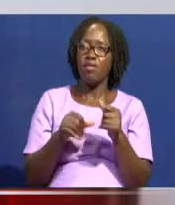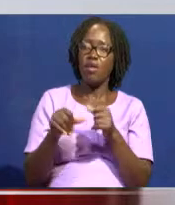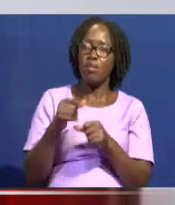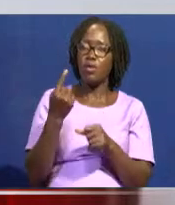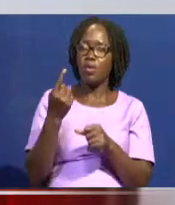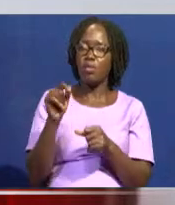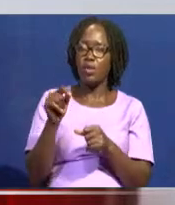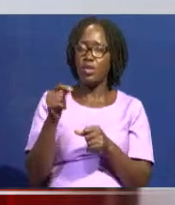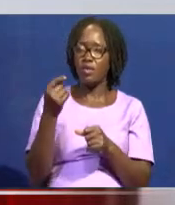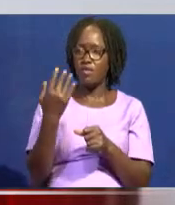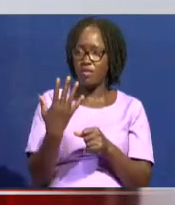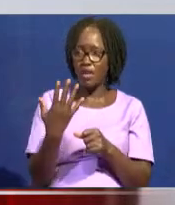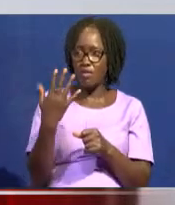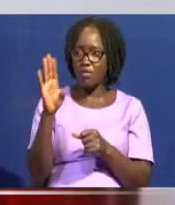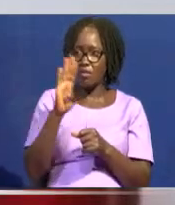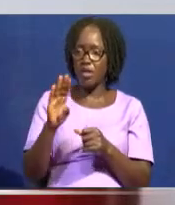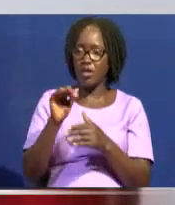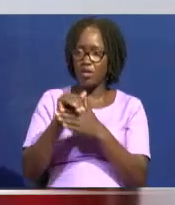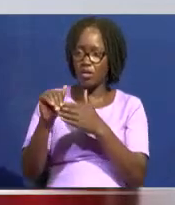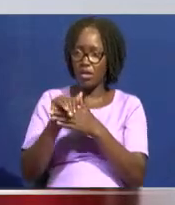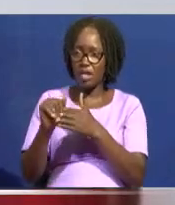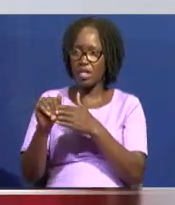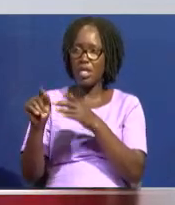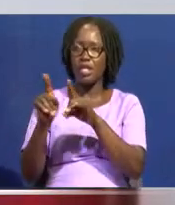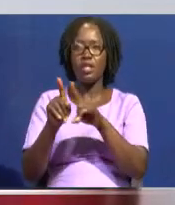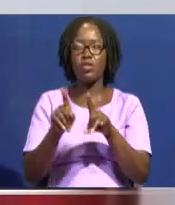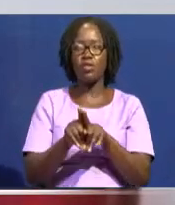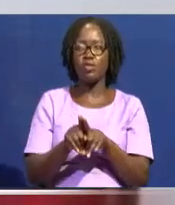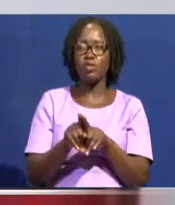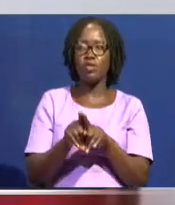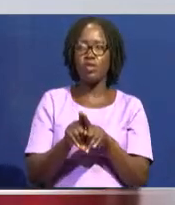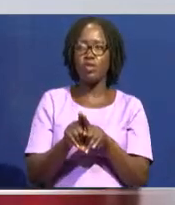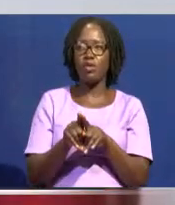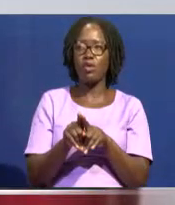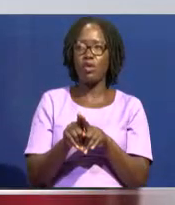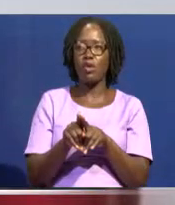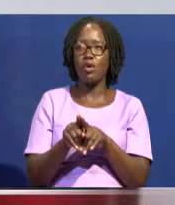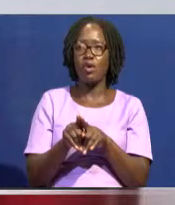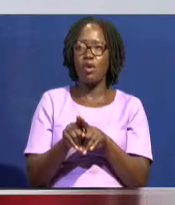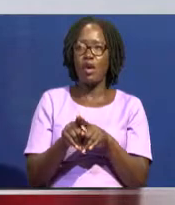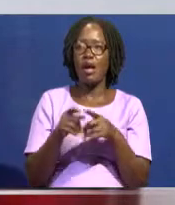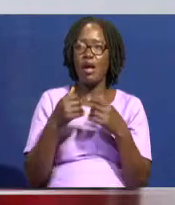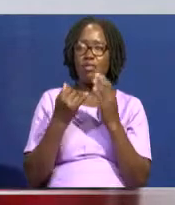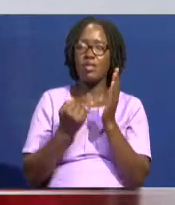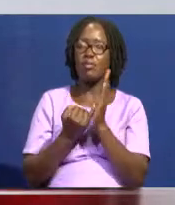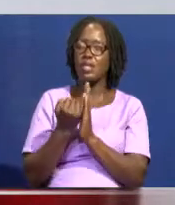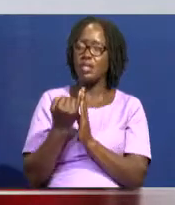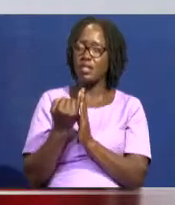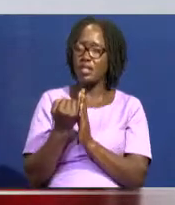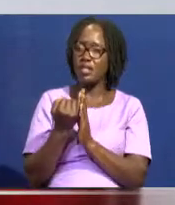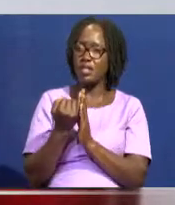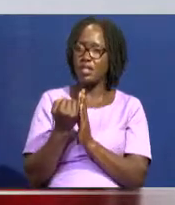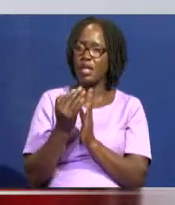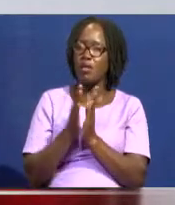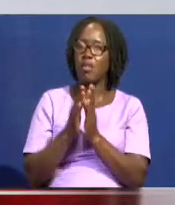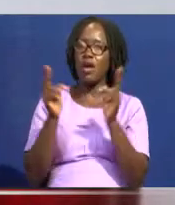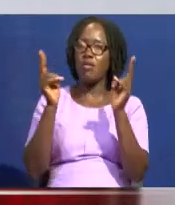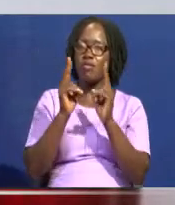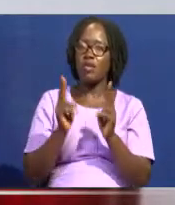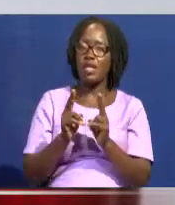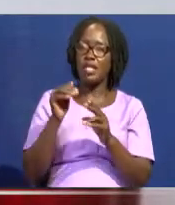$1.5 billion. In addition to all that, of course, we have seen some interest by foreign investors